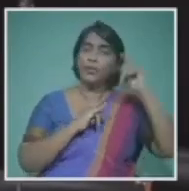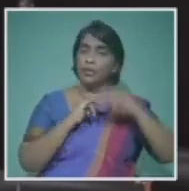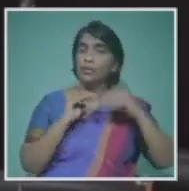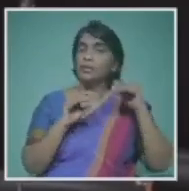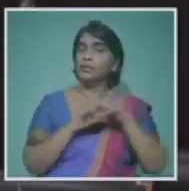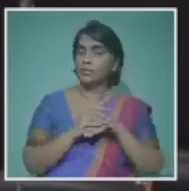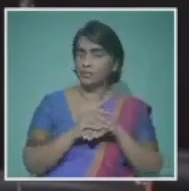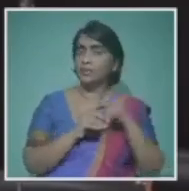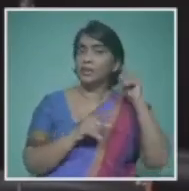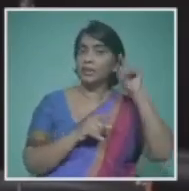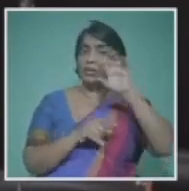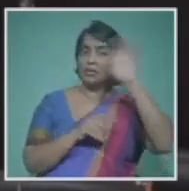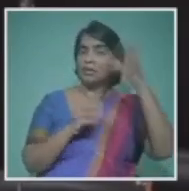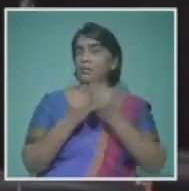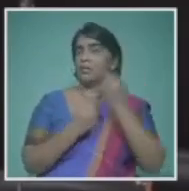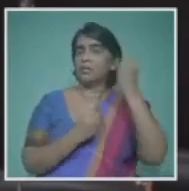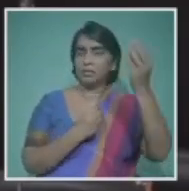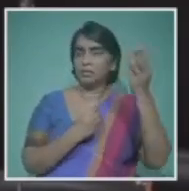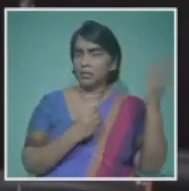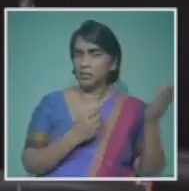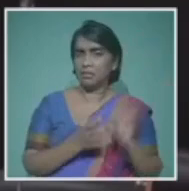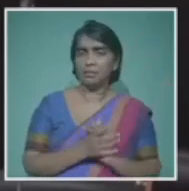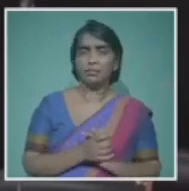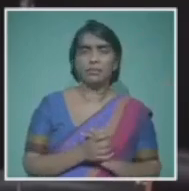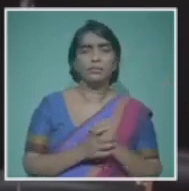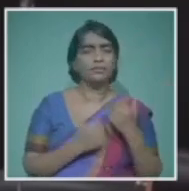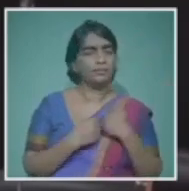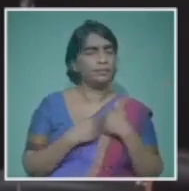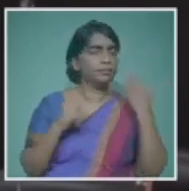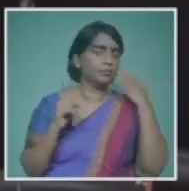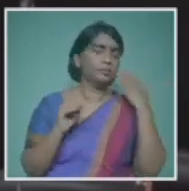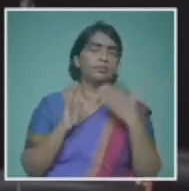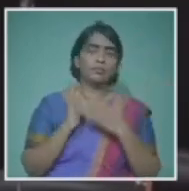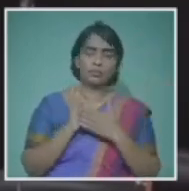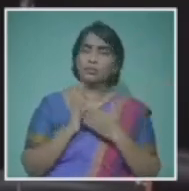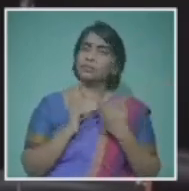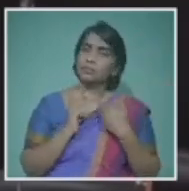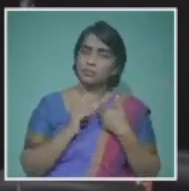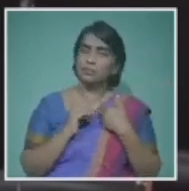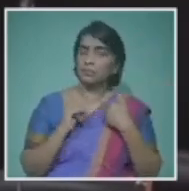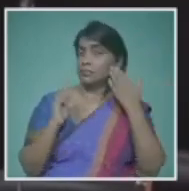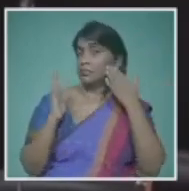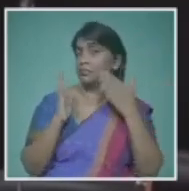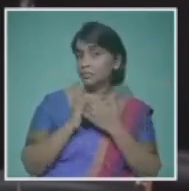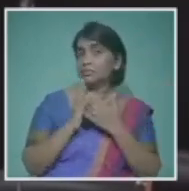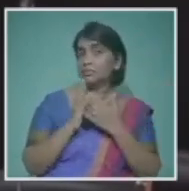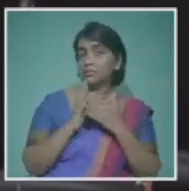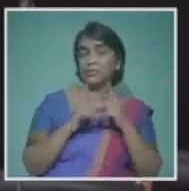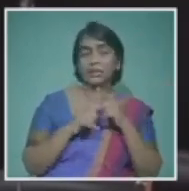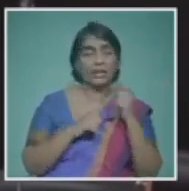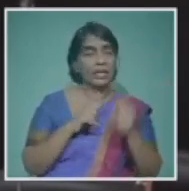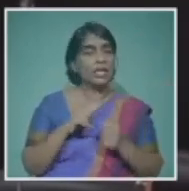walin e rata walata sapu wenawa. Ithin api e ganath man hitanne ape avadana engineeru